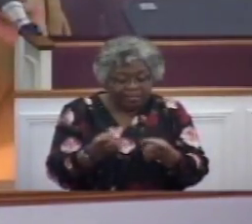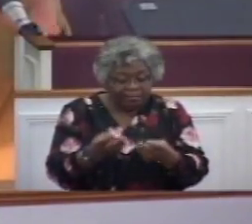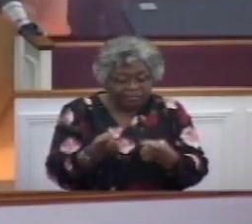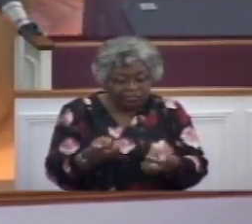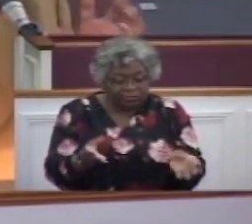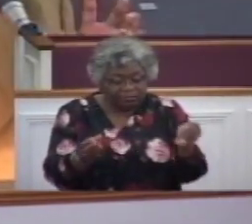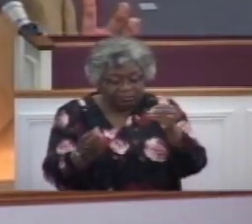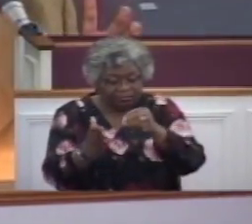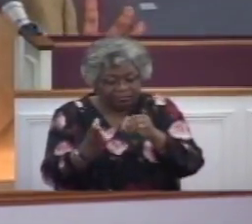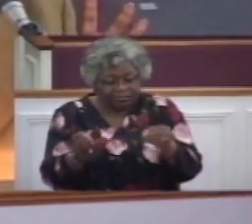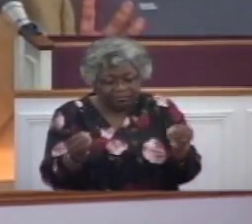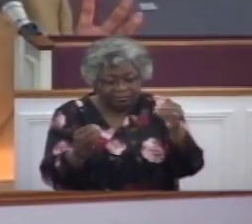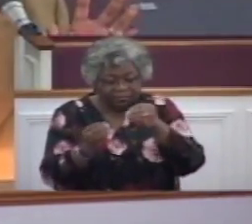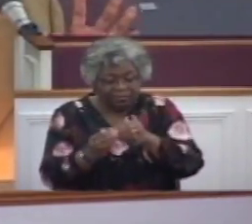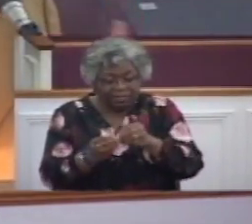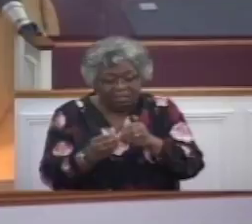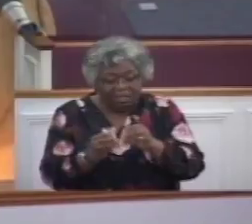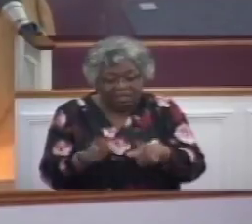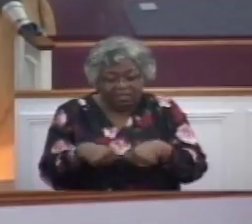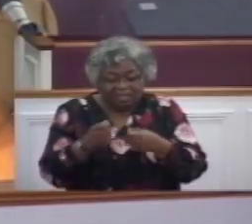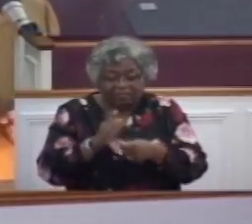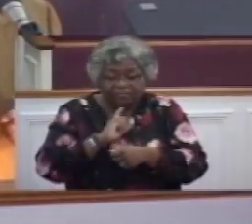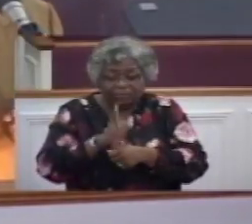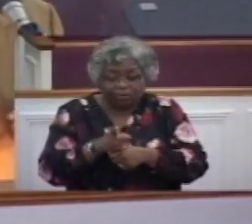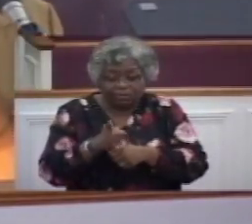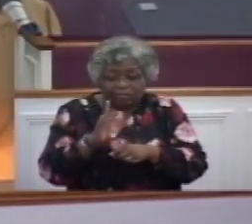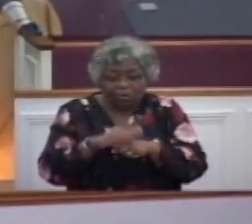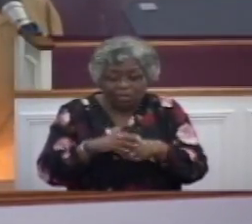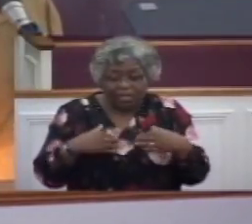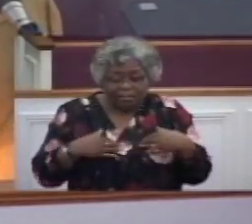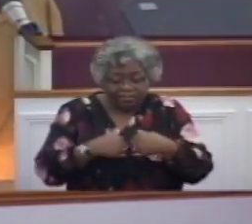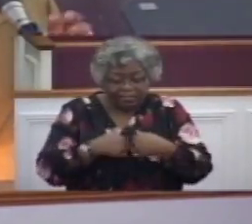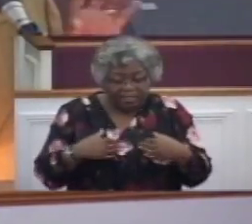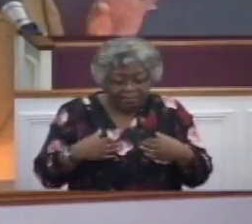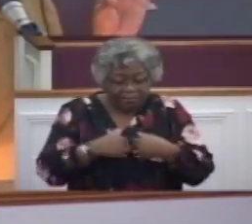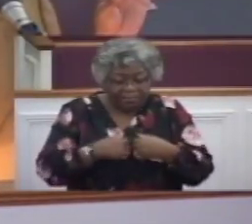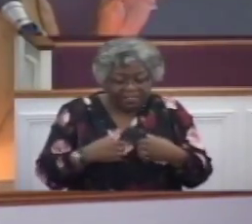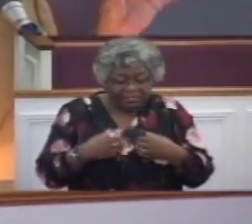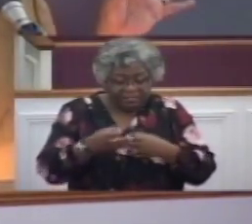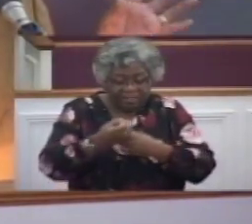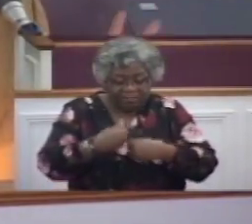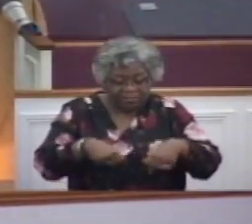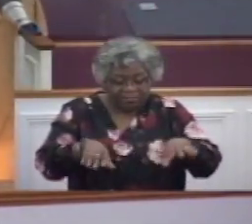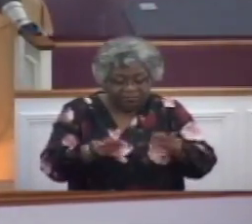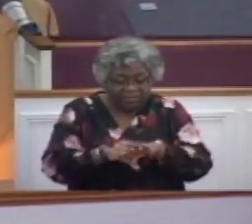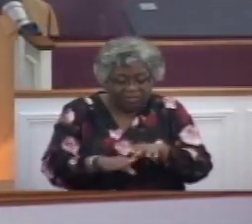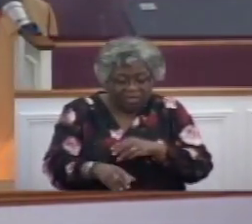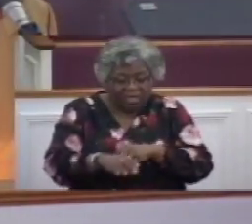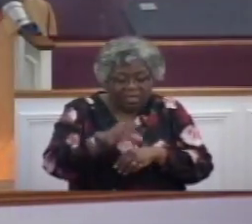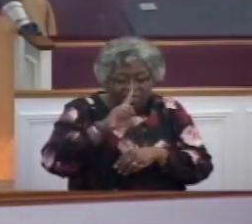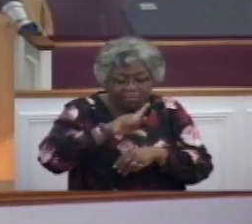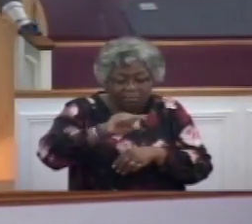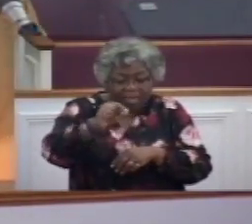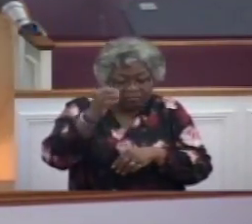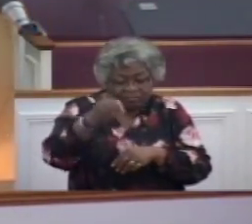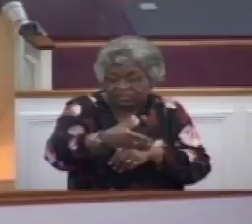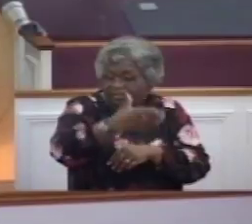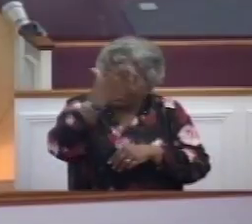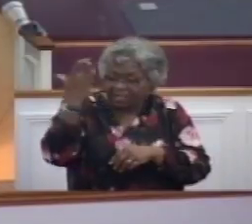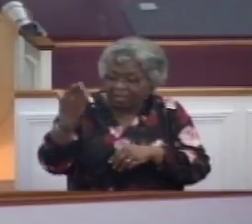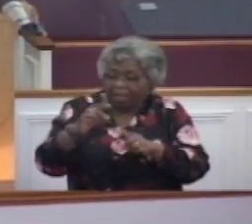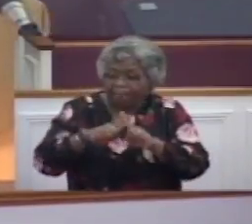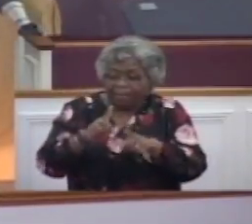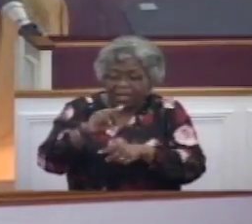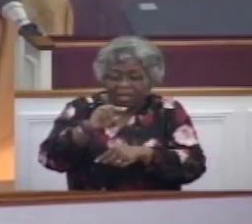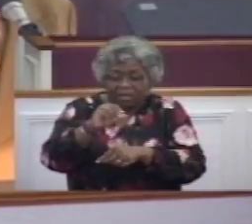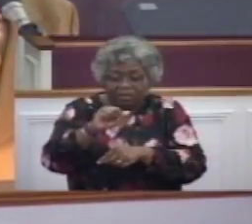man authority. Authority over the beasts of the field and the fowls of the air. But